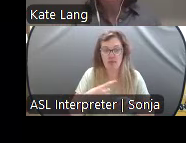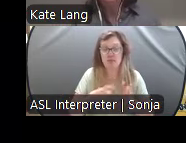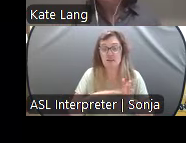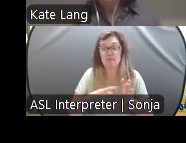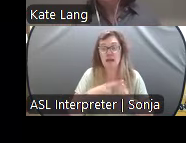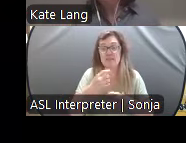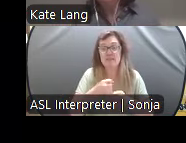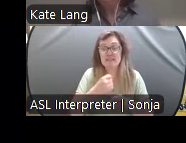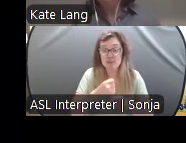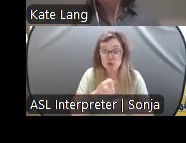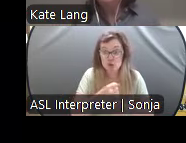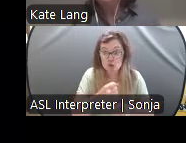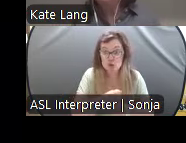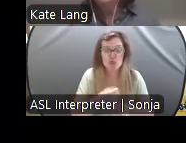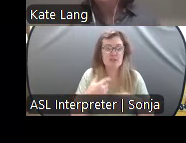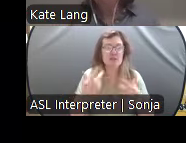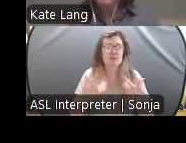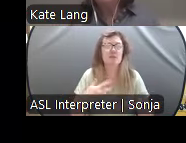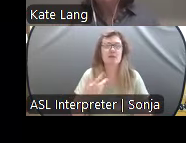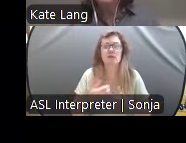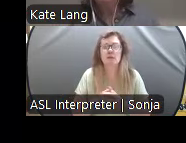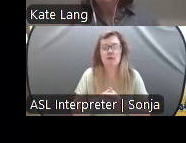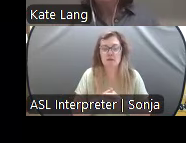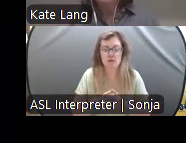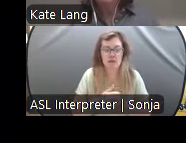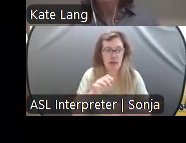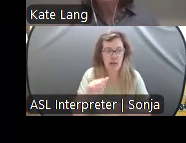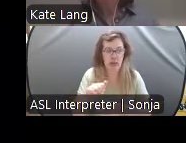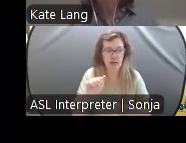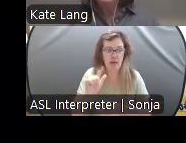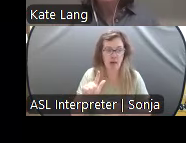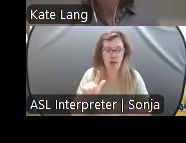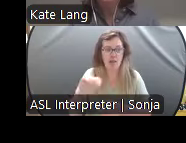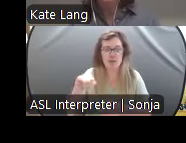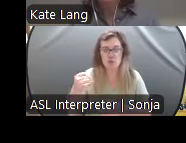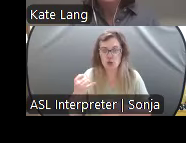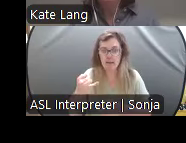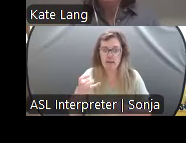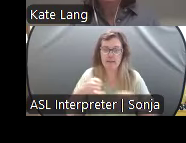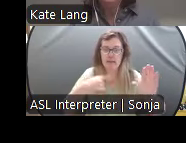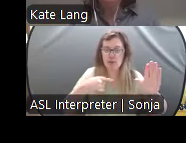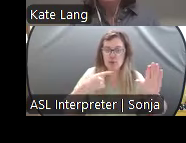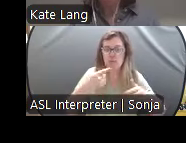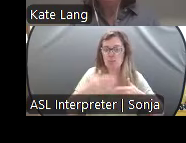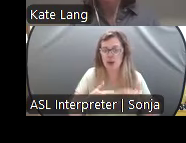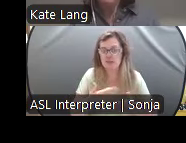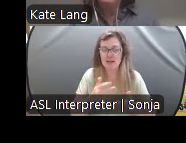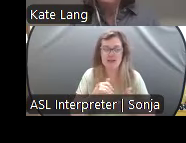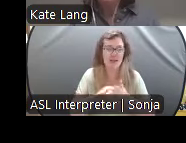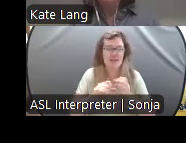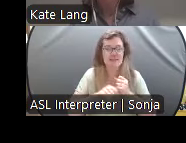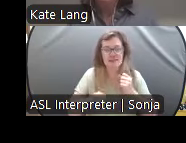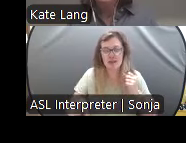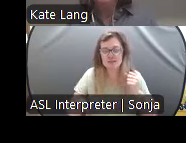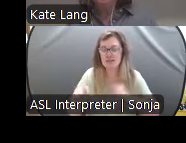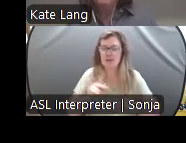years, if you need to go through the ALJ hearing process. So that can be an extended period where people are